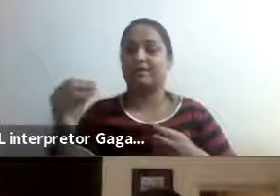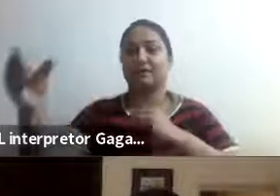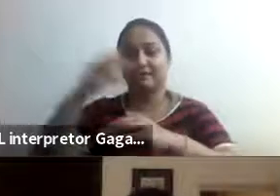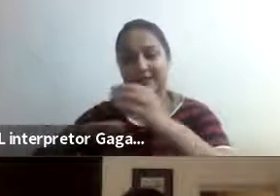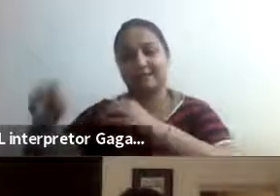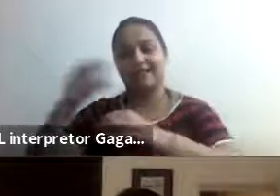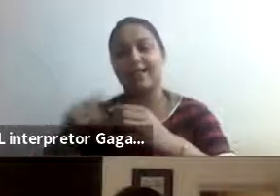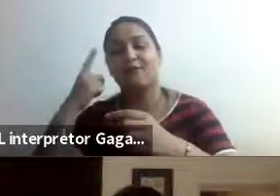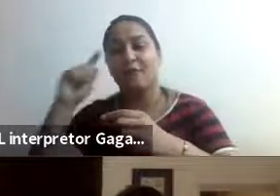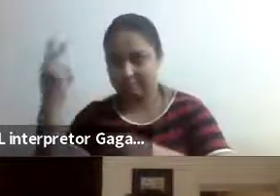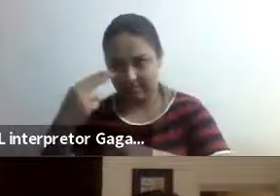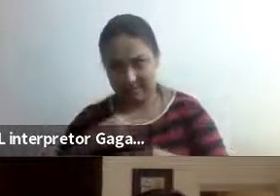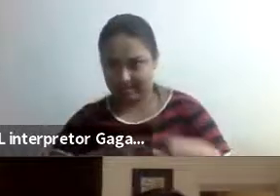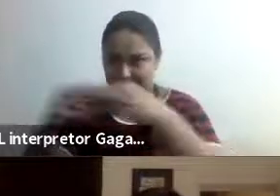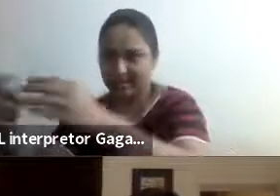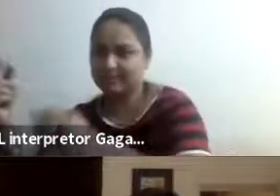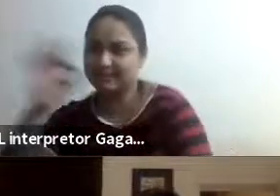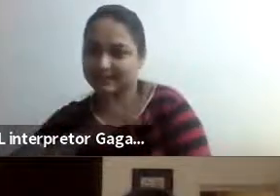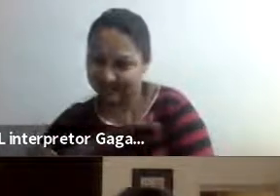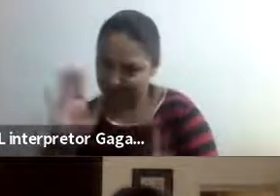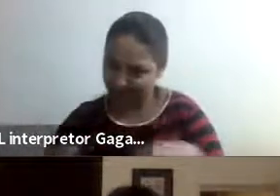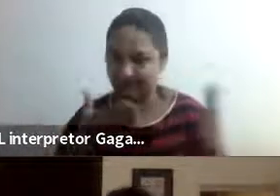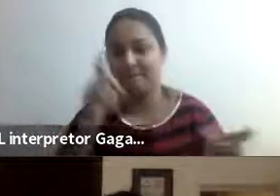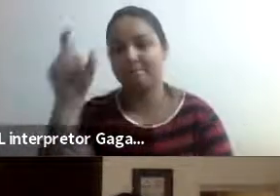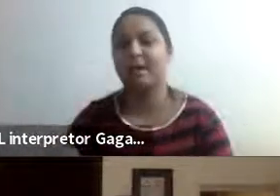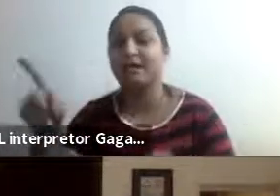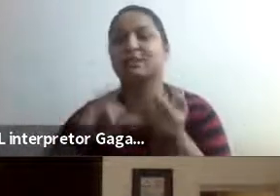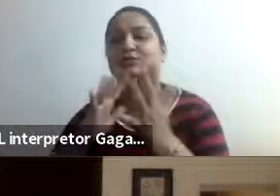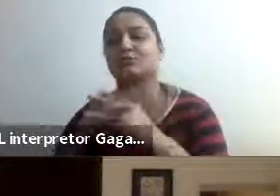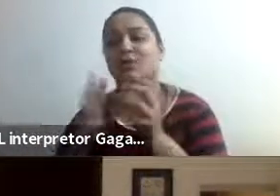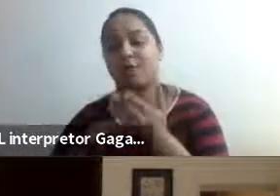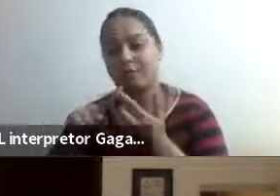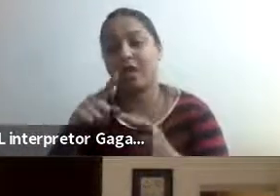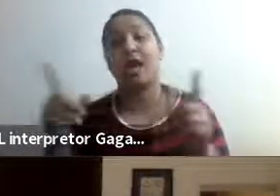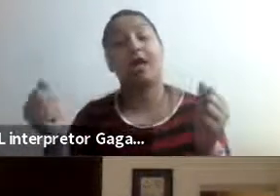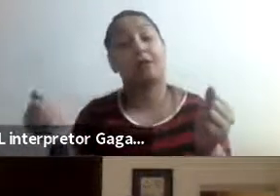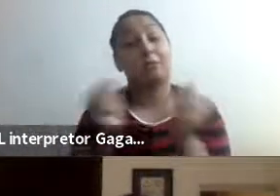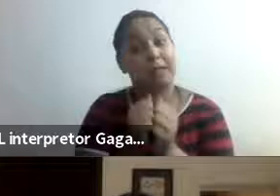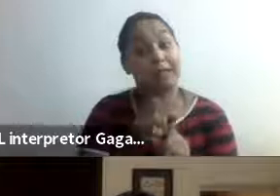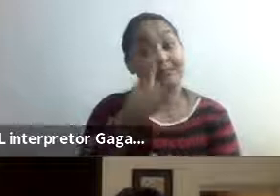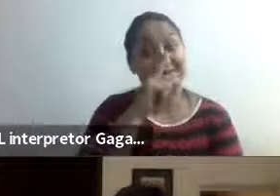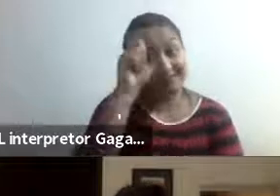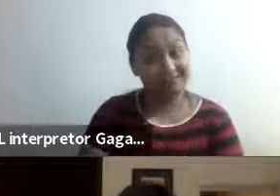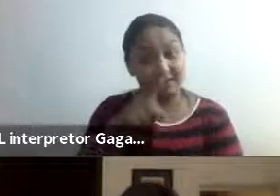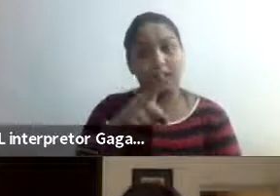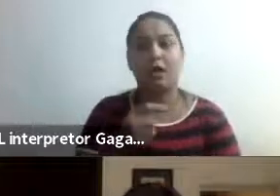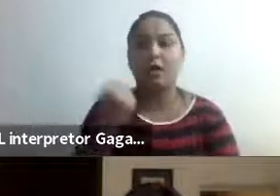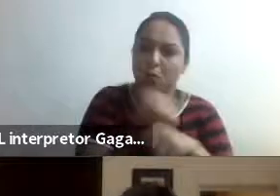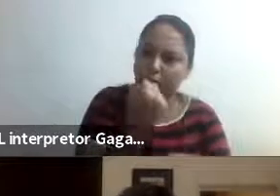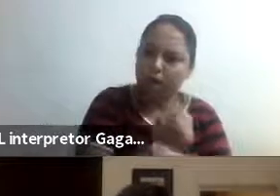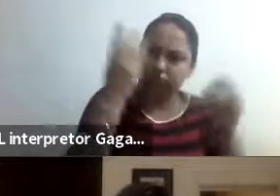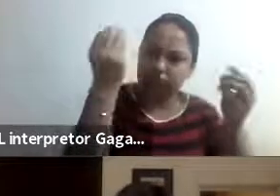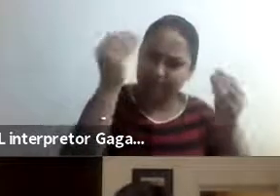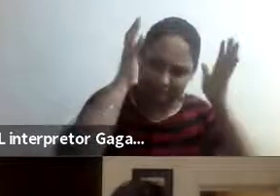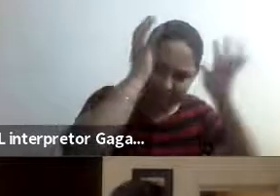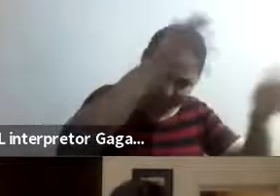and there. She was producing work for museums, but she continues also working as a laborer, as a daily wage laborer. She's still not